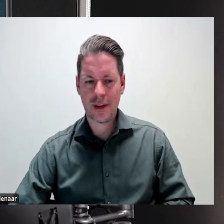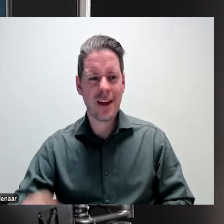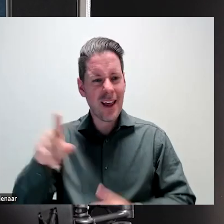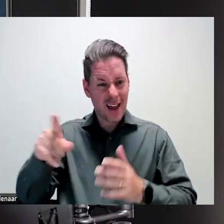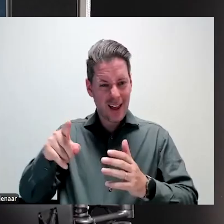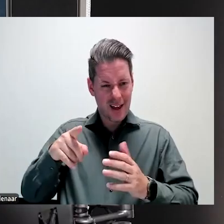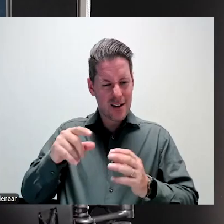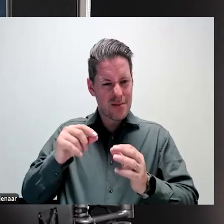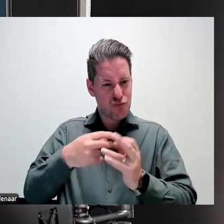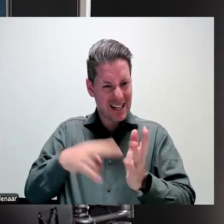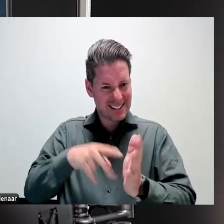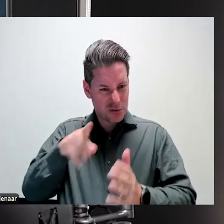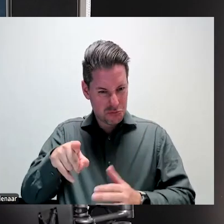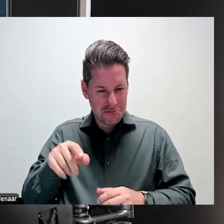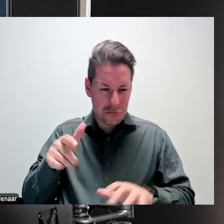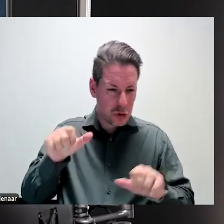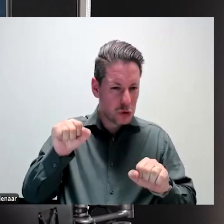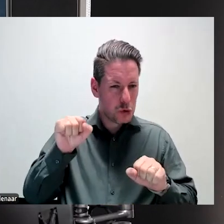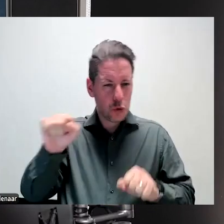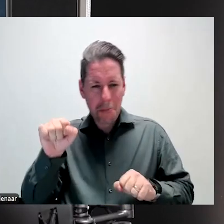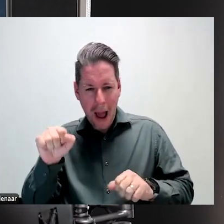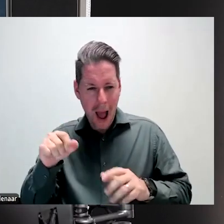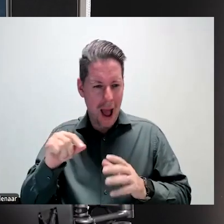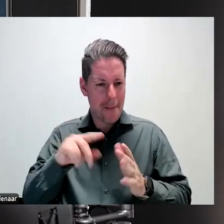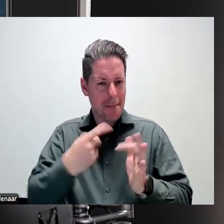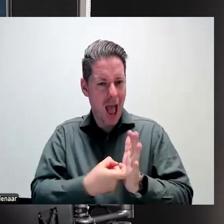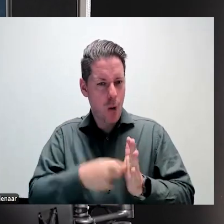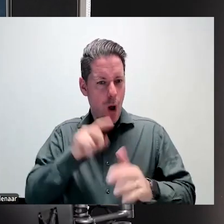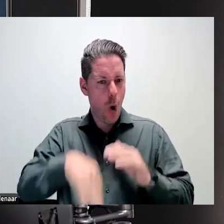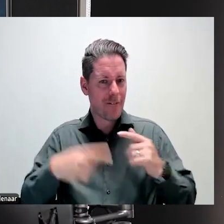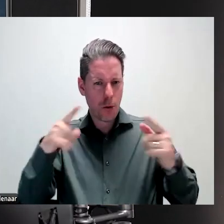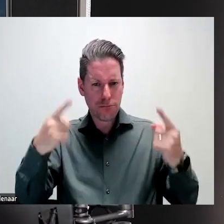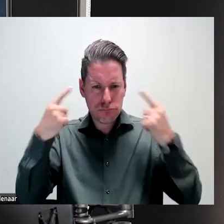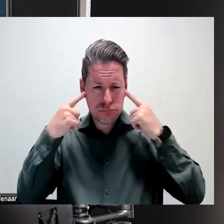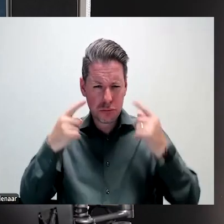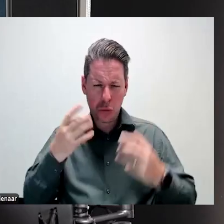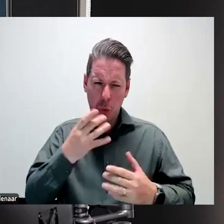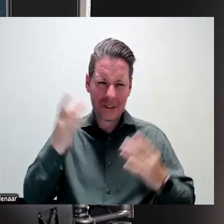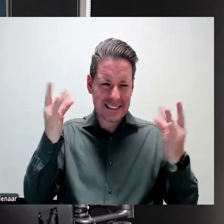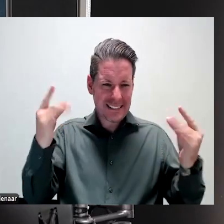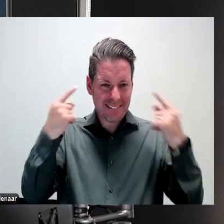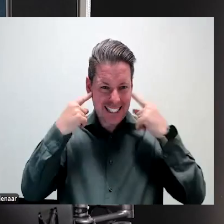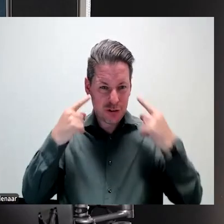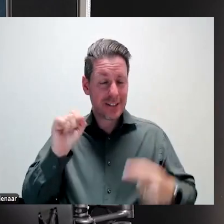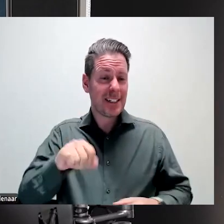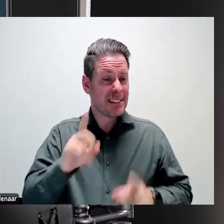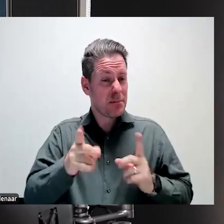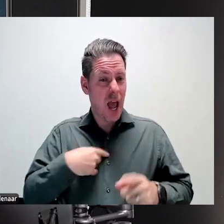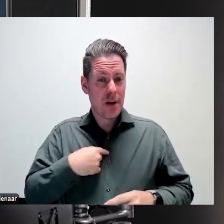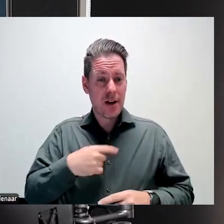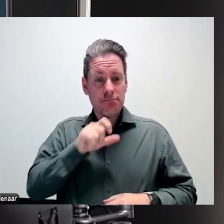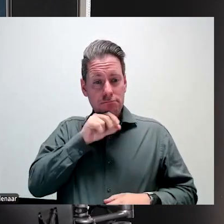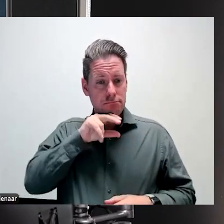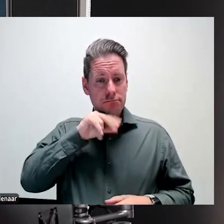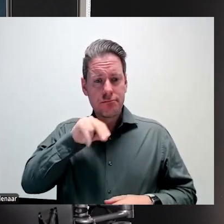use echolocation from time to time, which helps me to get around, and I use landmarks and different